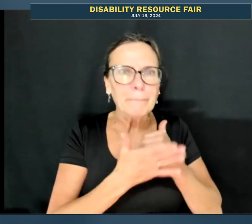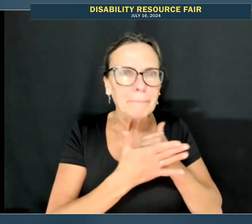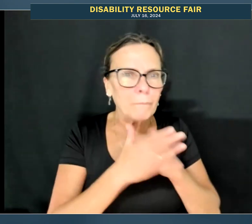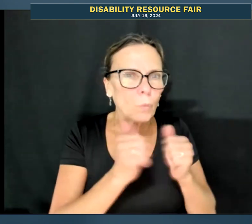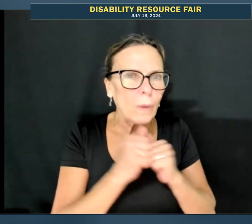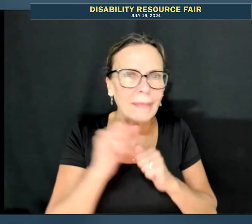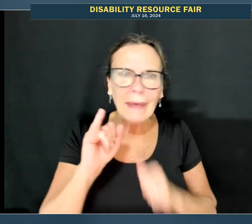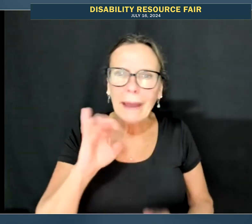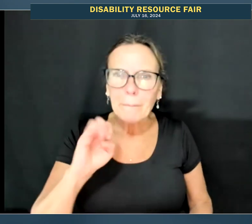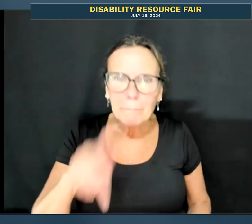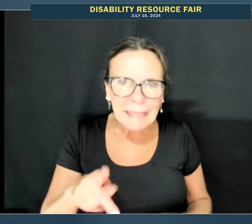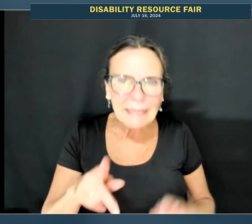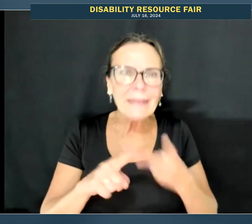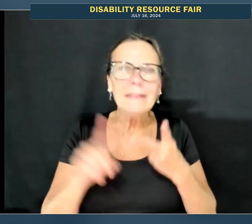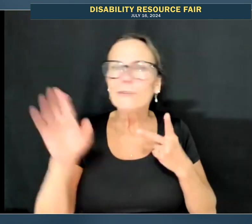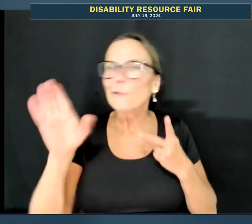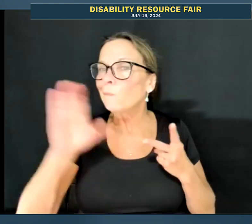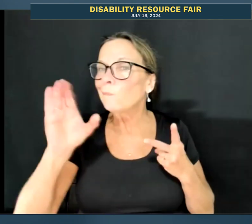and other